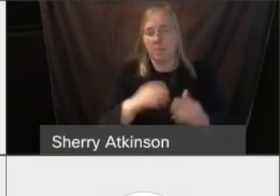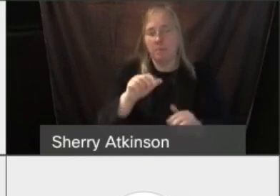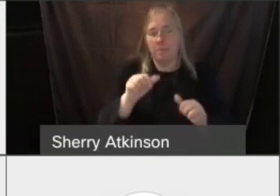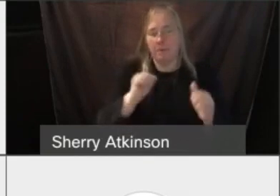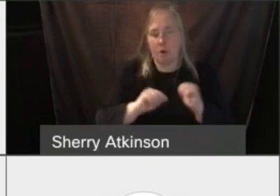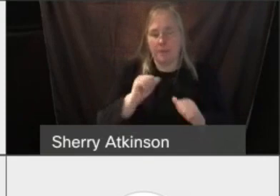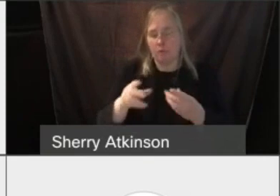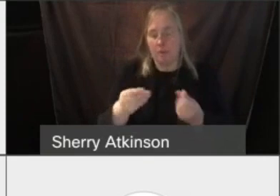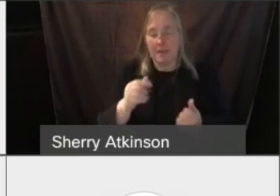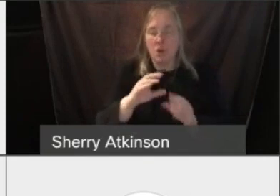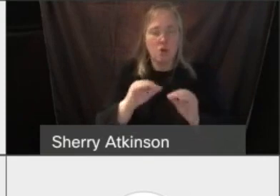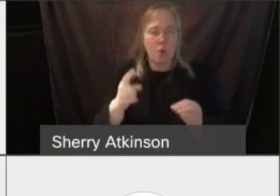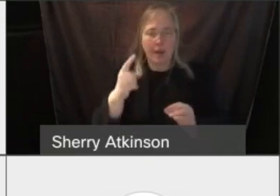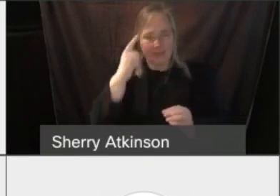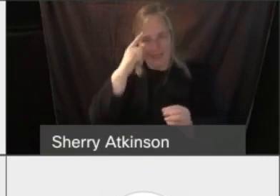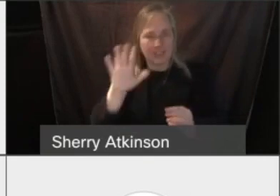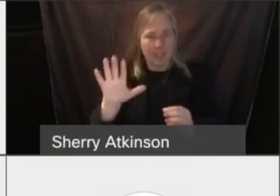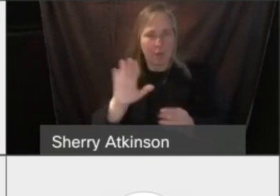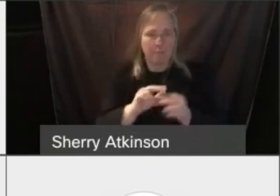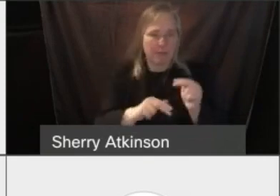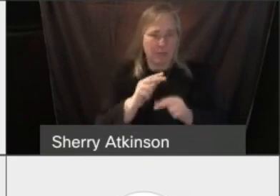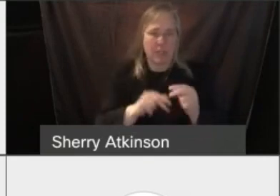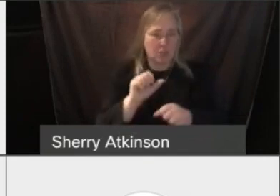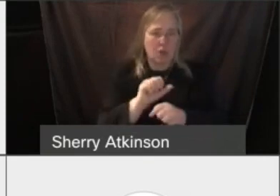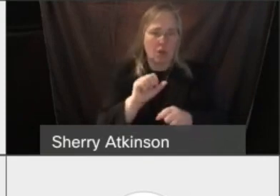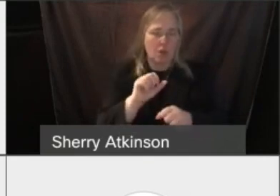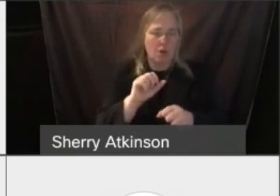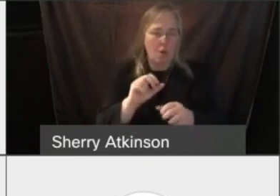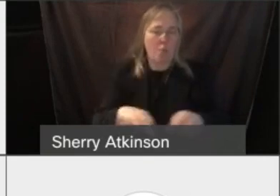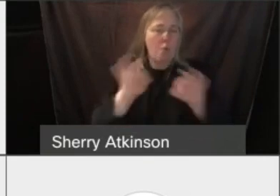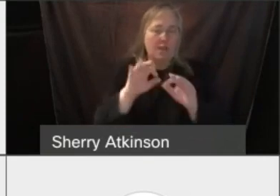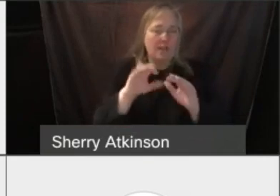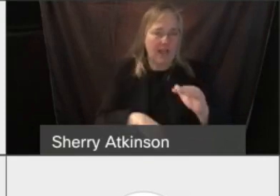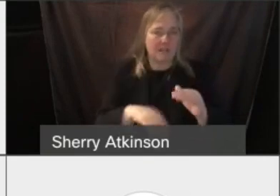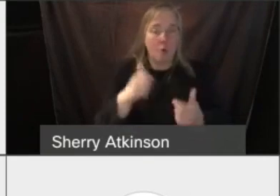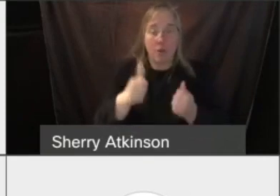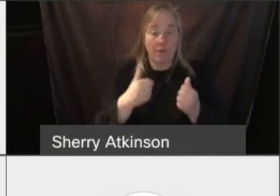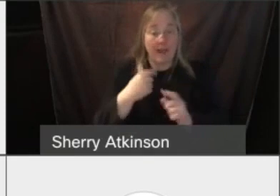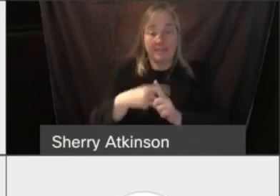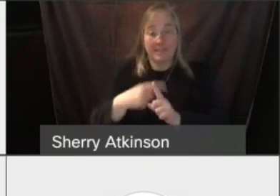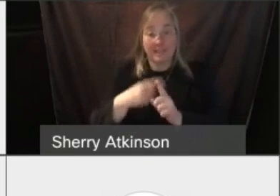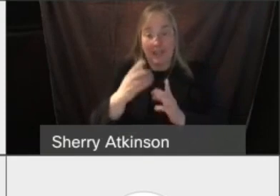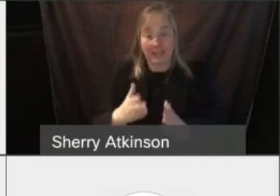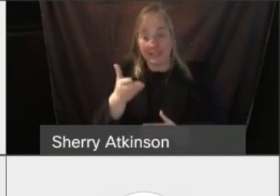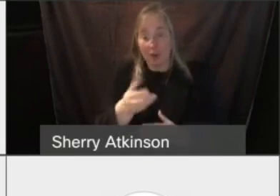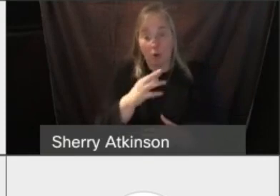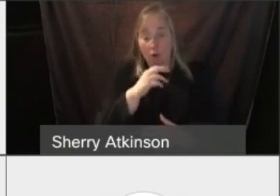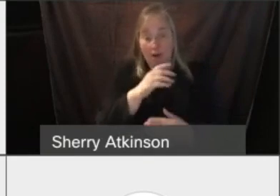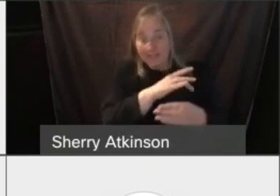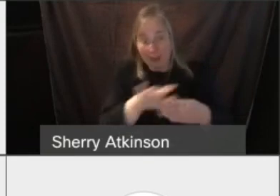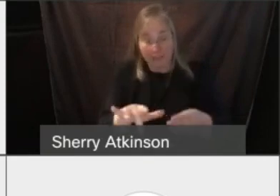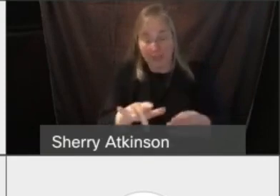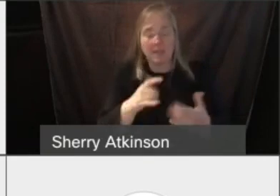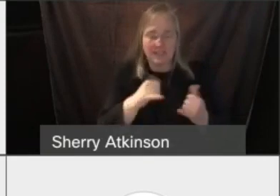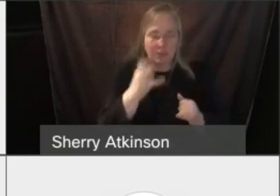less, because whether they have tenants in it or not, they still see value in it, and that's a hard obstacle to overcome. It's a